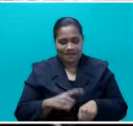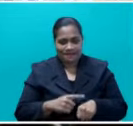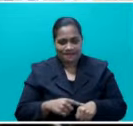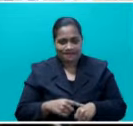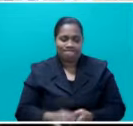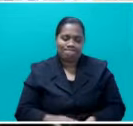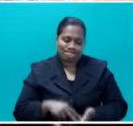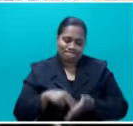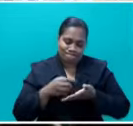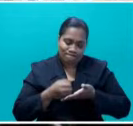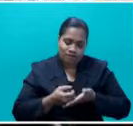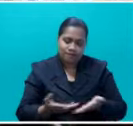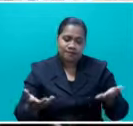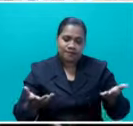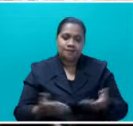On this